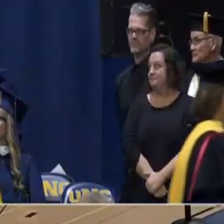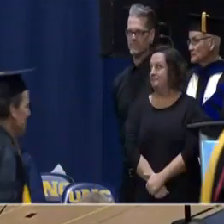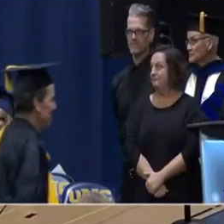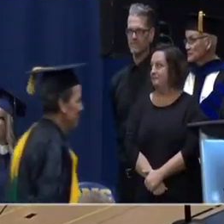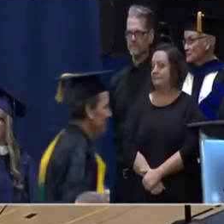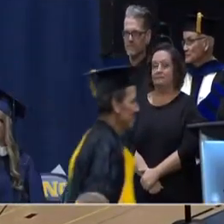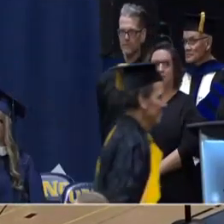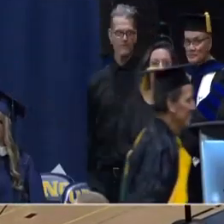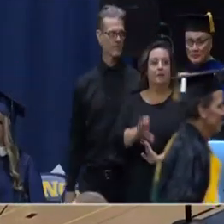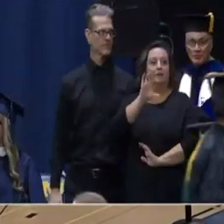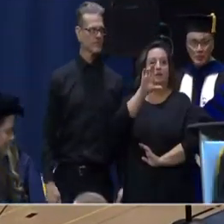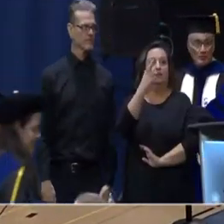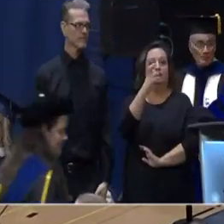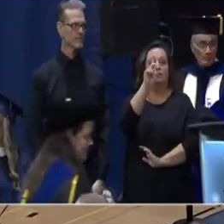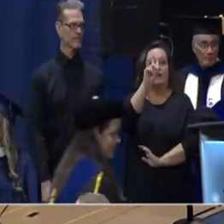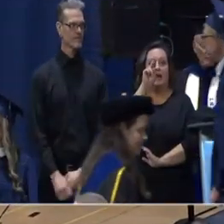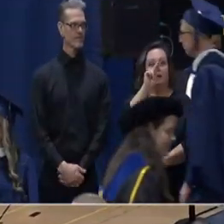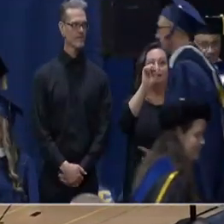Chad Knapp.